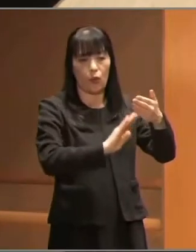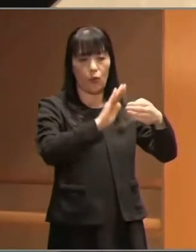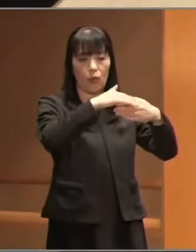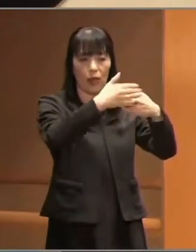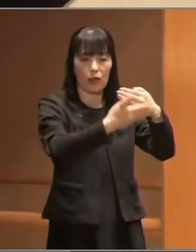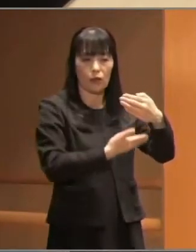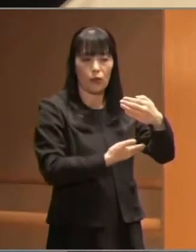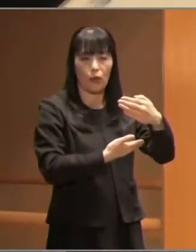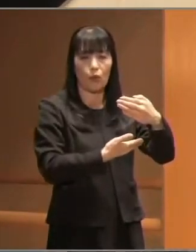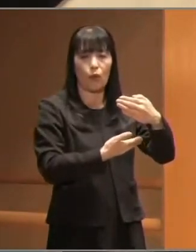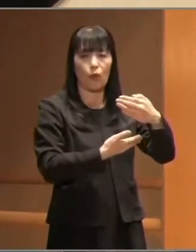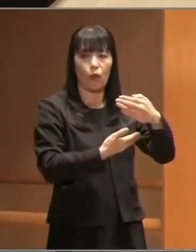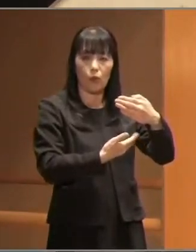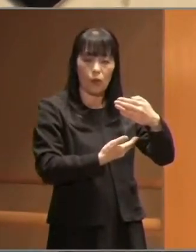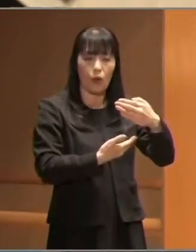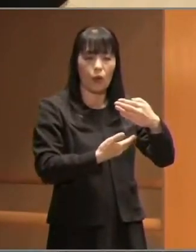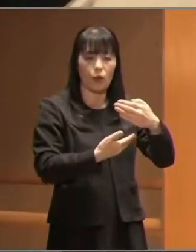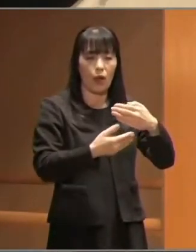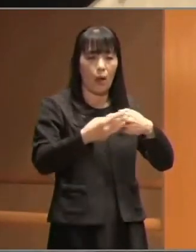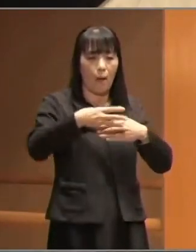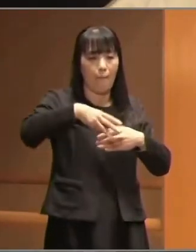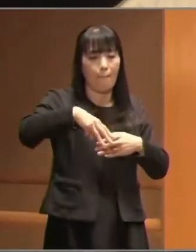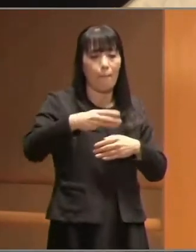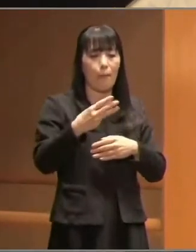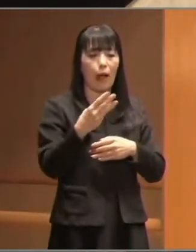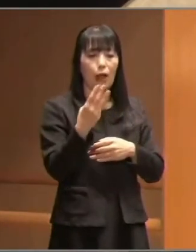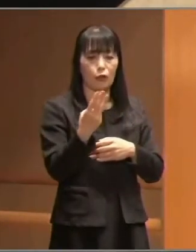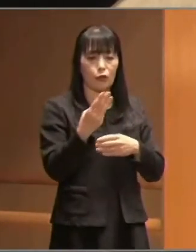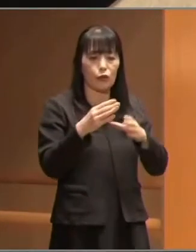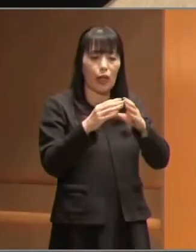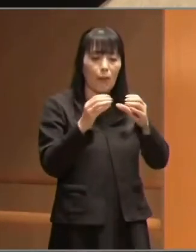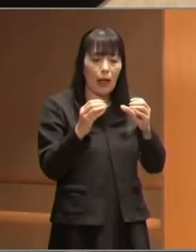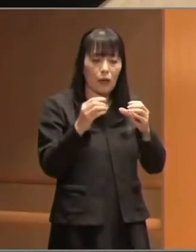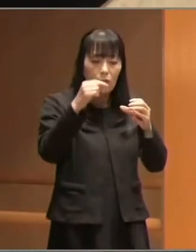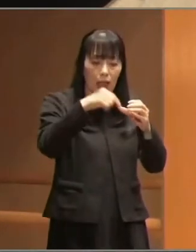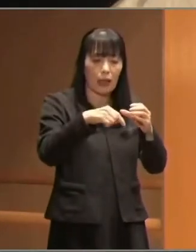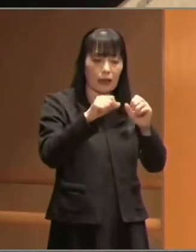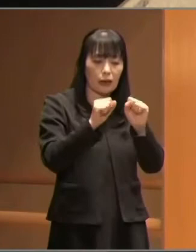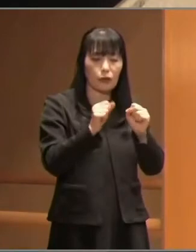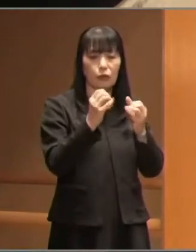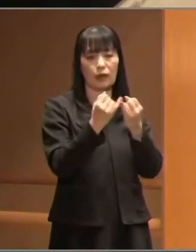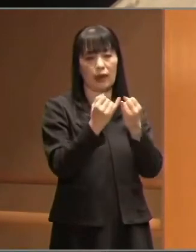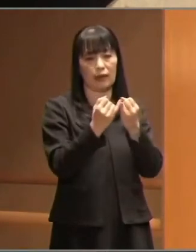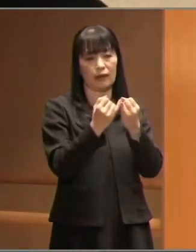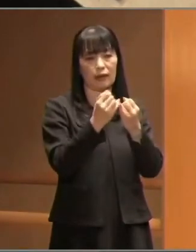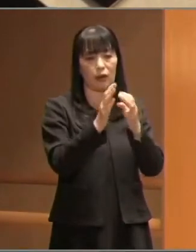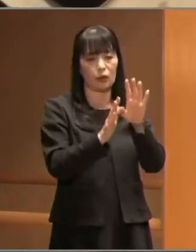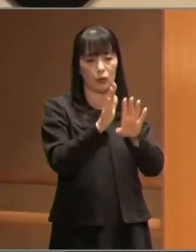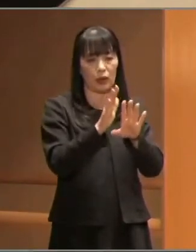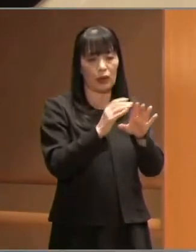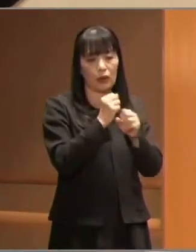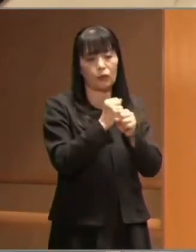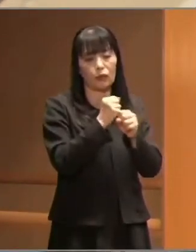we collaborated together to wrap the house with the washi paper, just like a